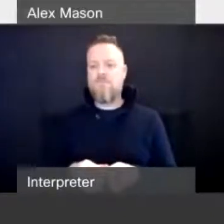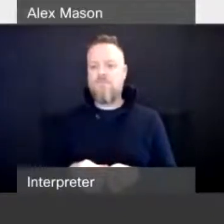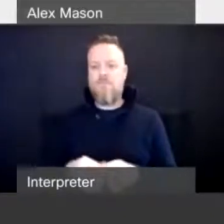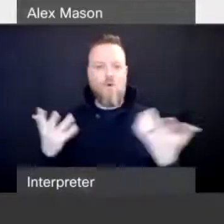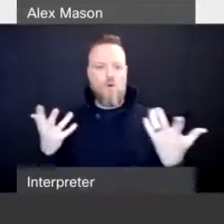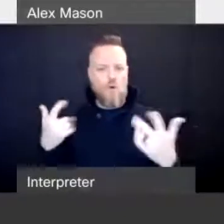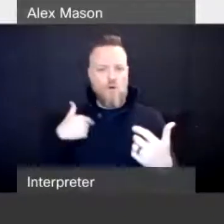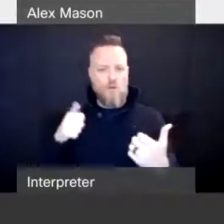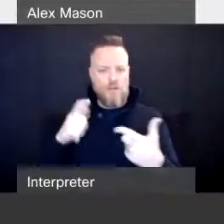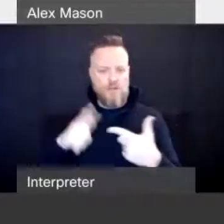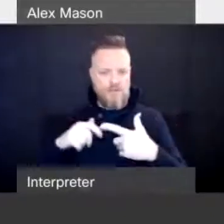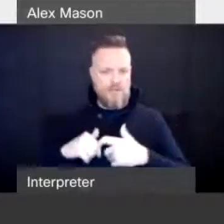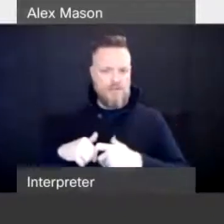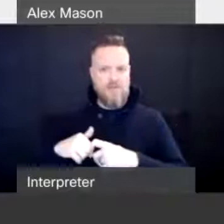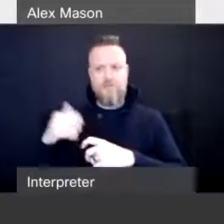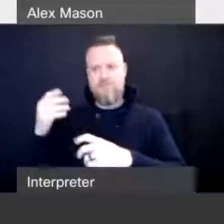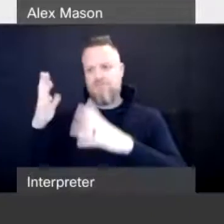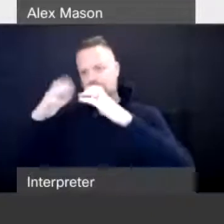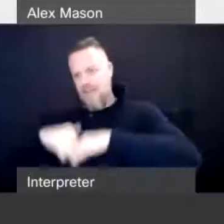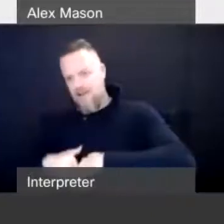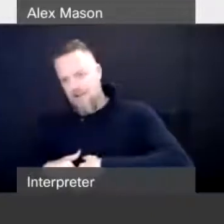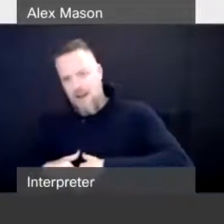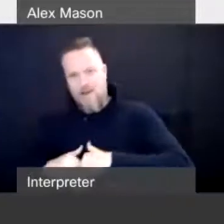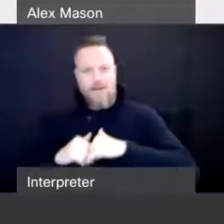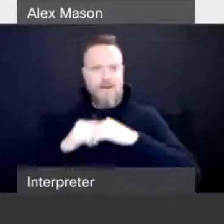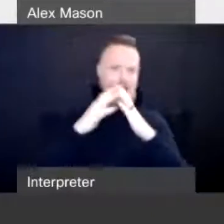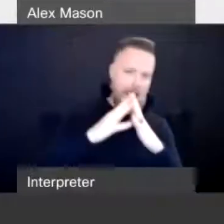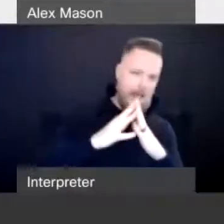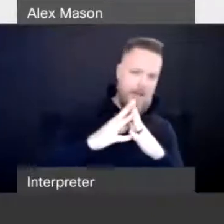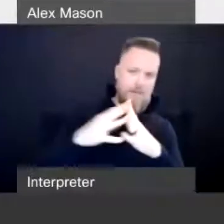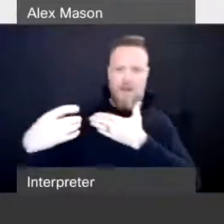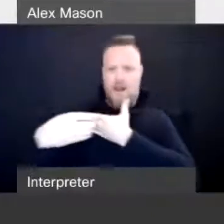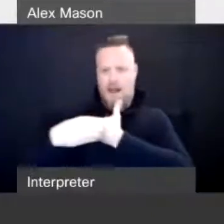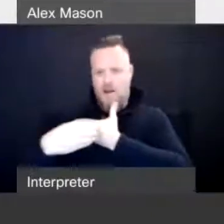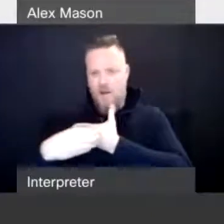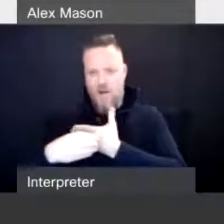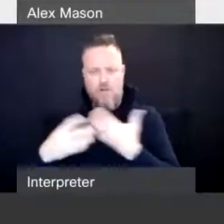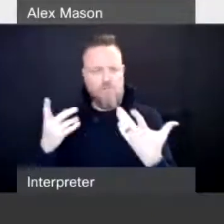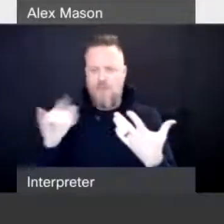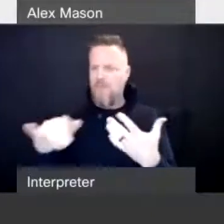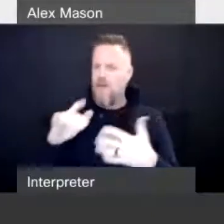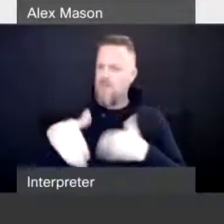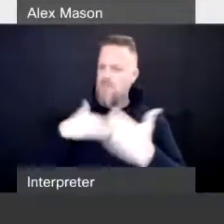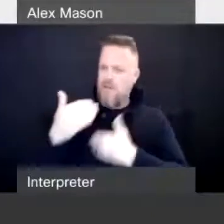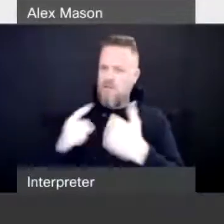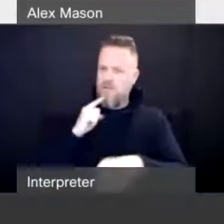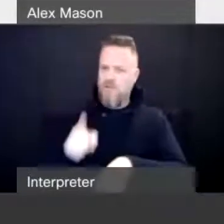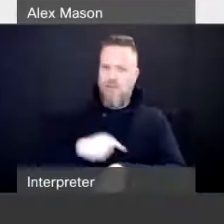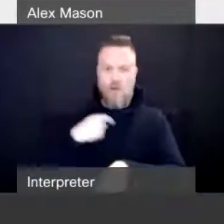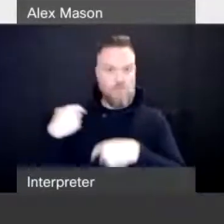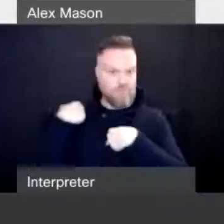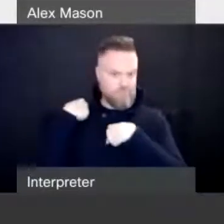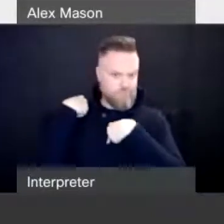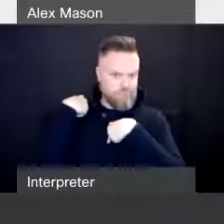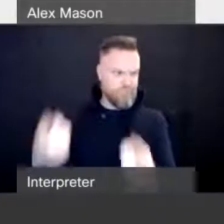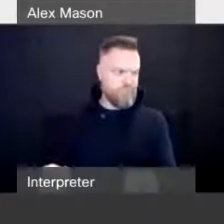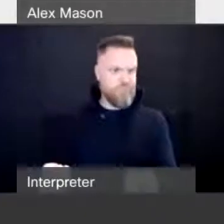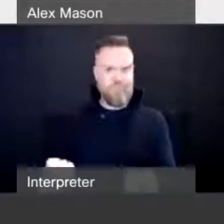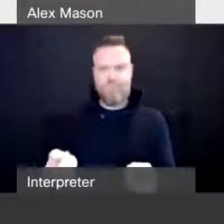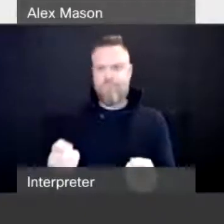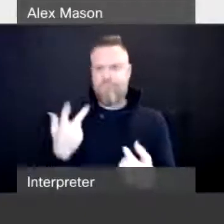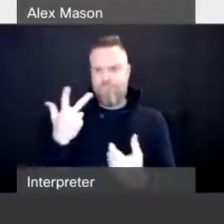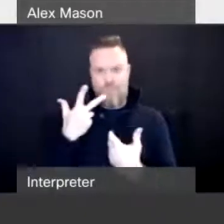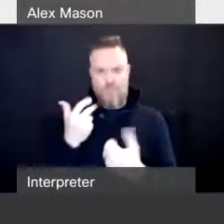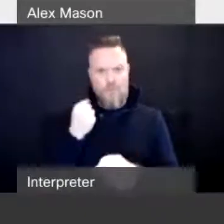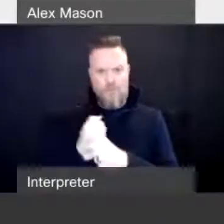down and add on. And so it's a pretty lengthy process. And like I said, we've been going through it for probably the last 3 years